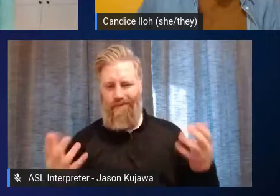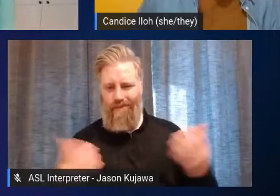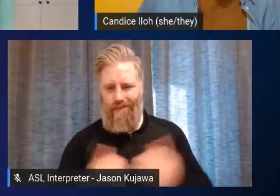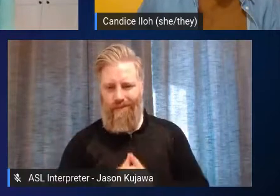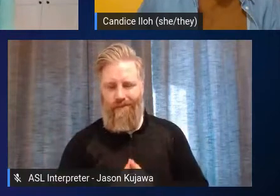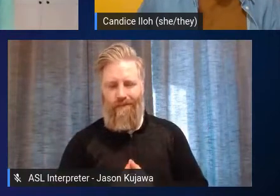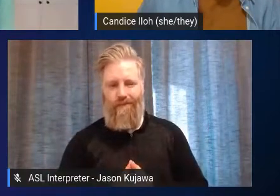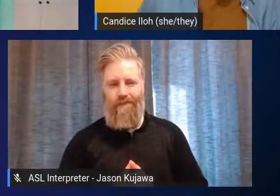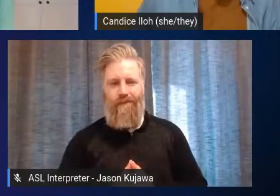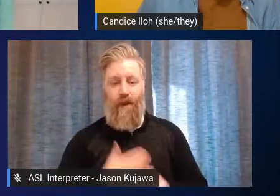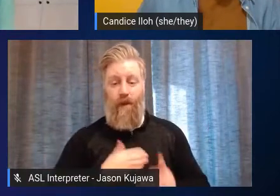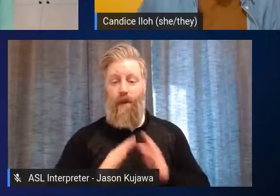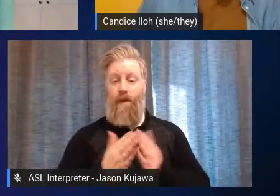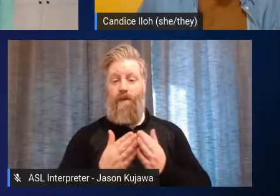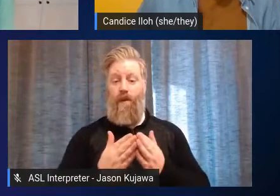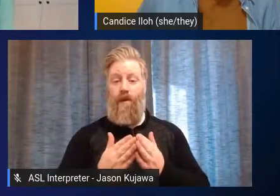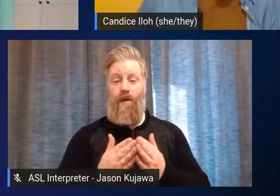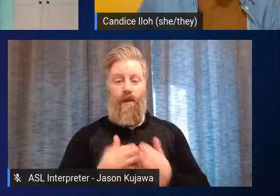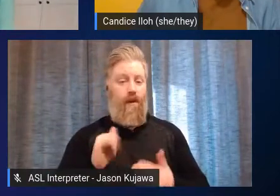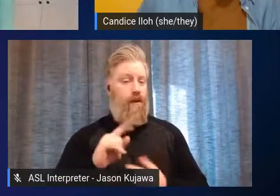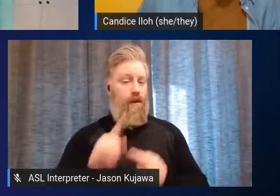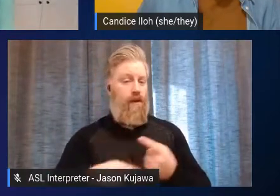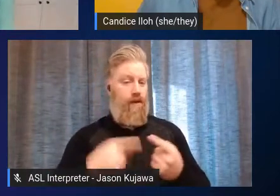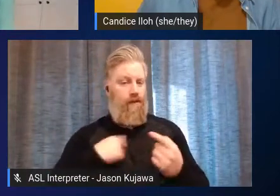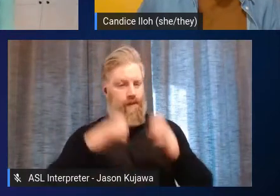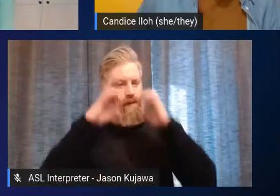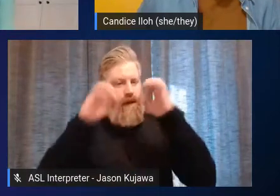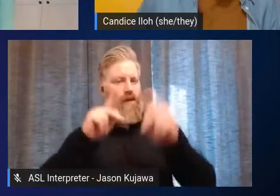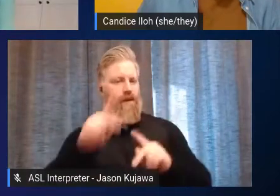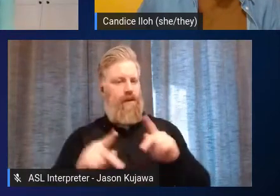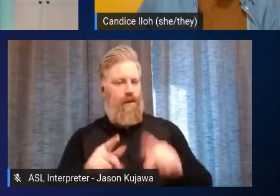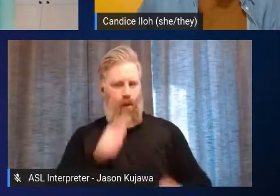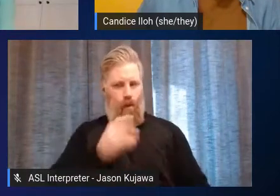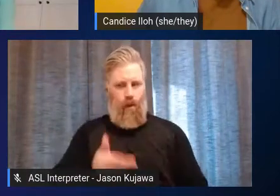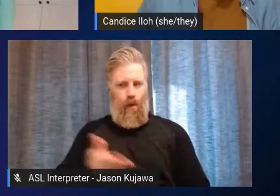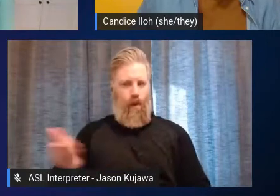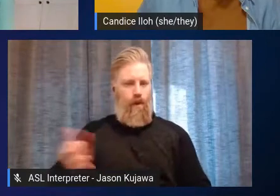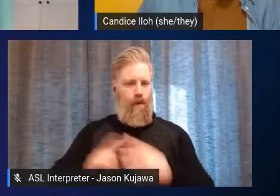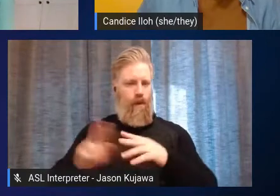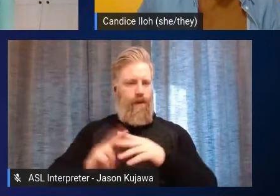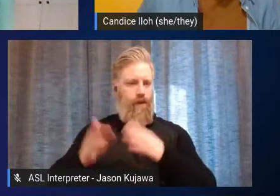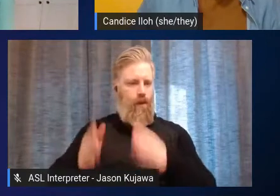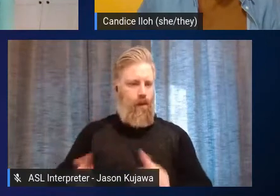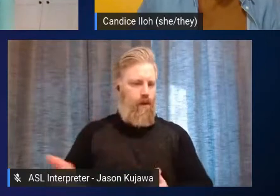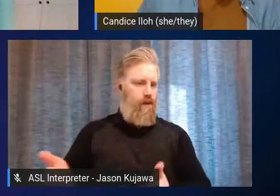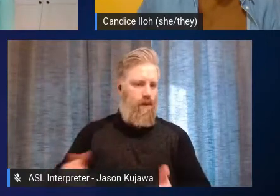and my book is about educating others about who those refugees are.